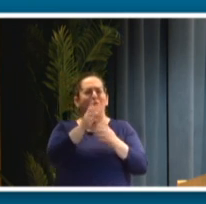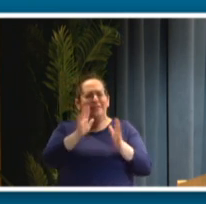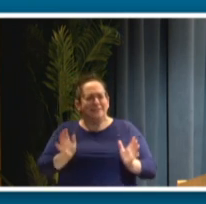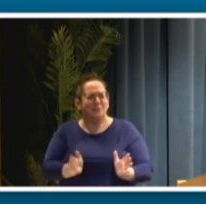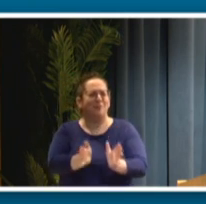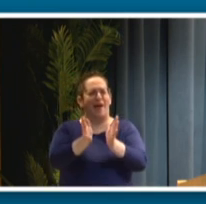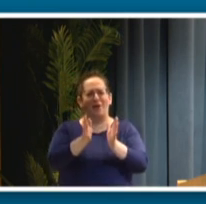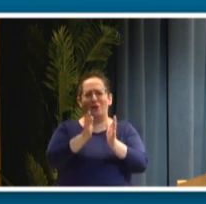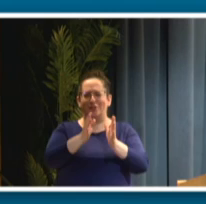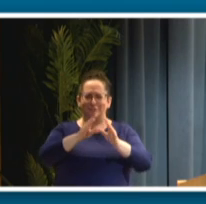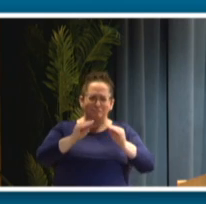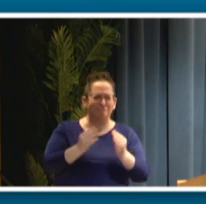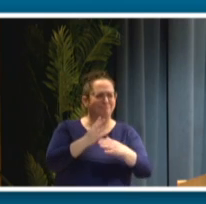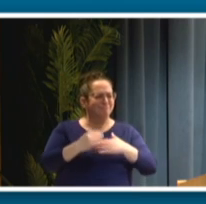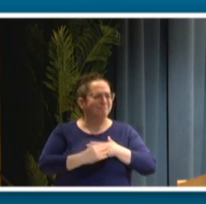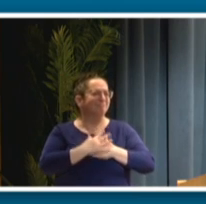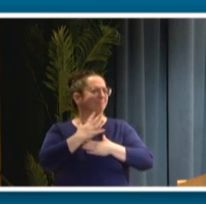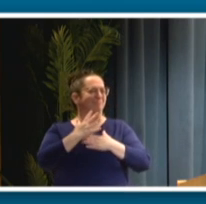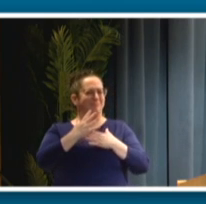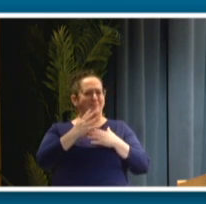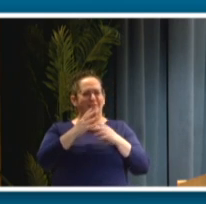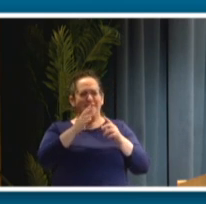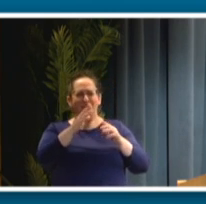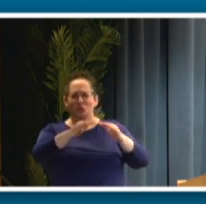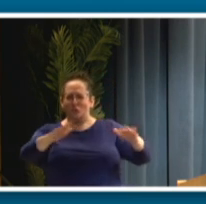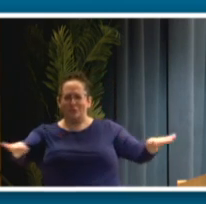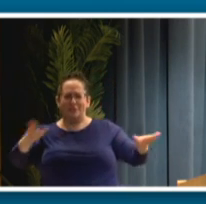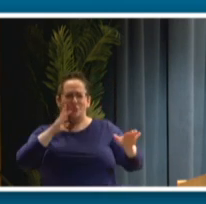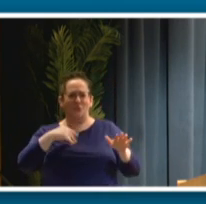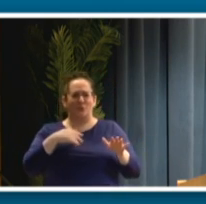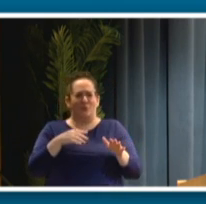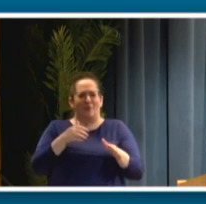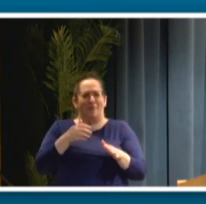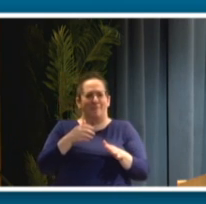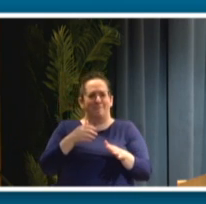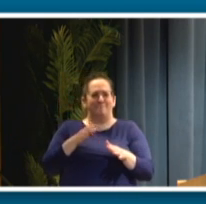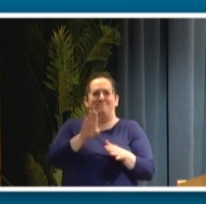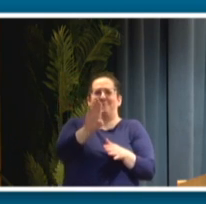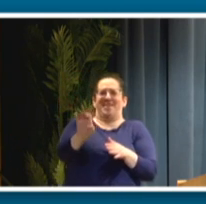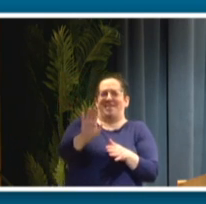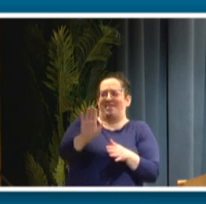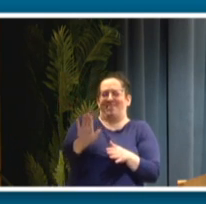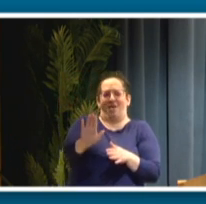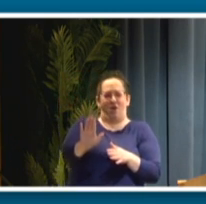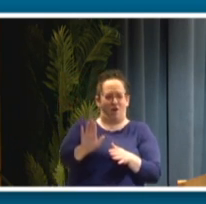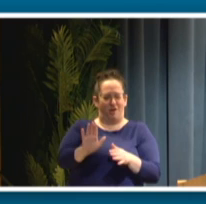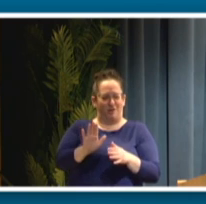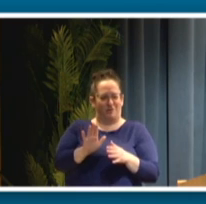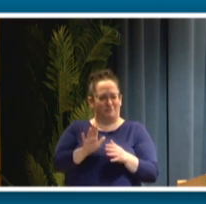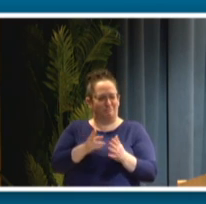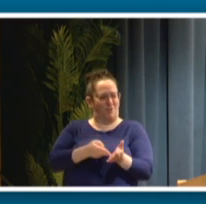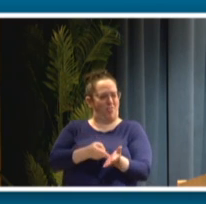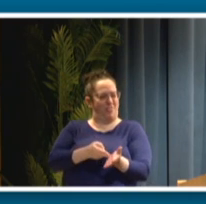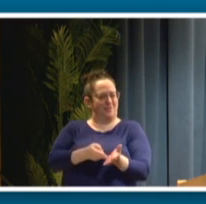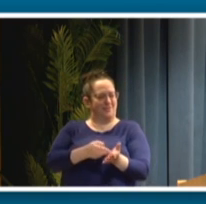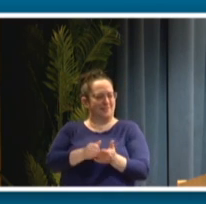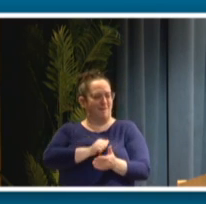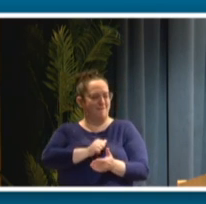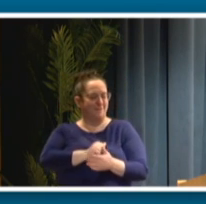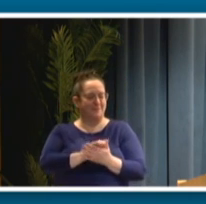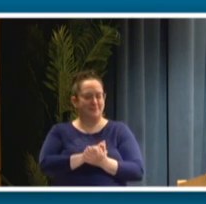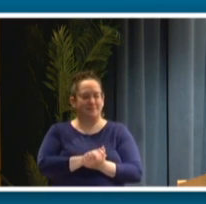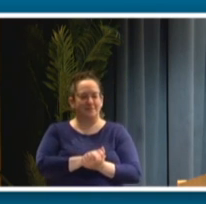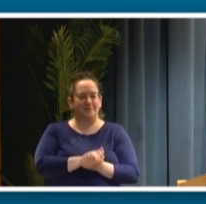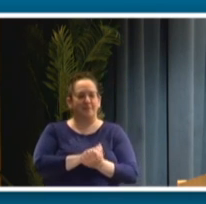comments that are very important. That's what's up. Thank you. Beautiful. A question, though. Catherine Gallo